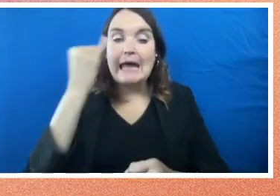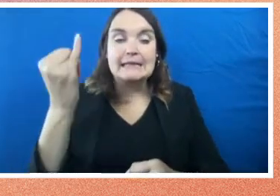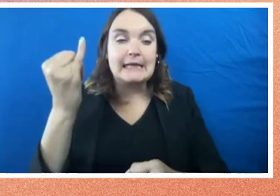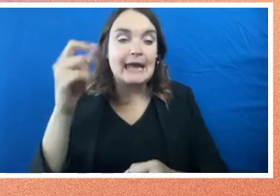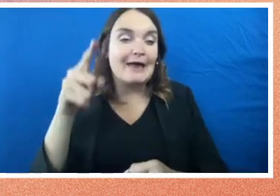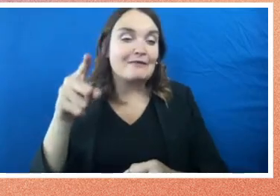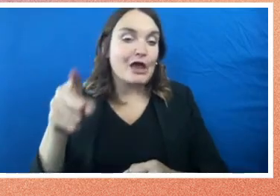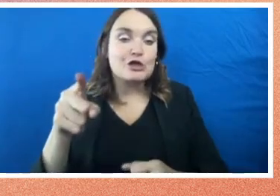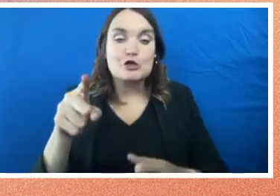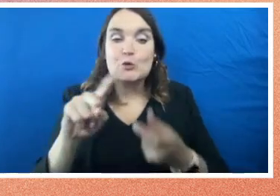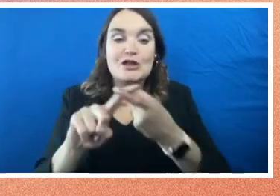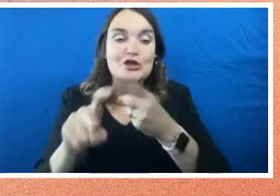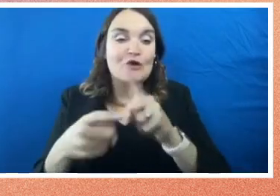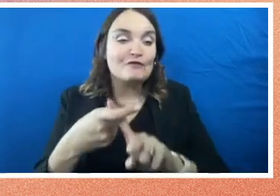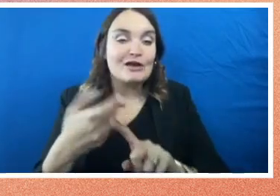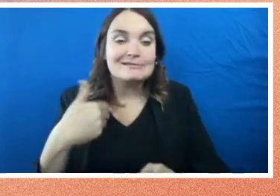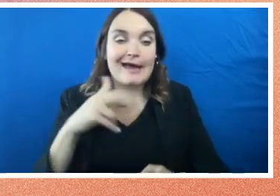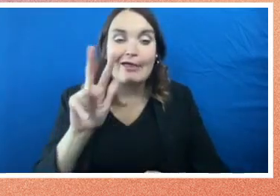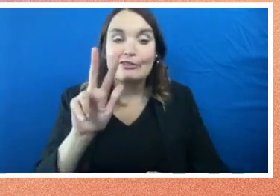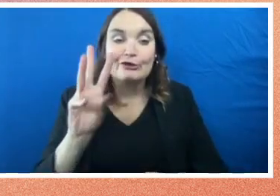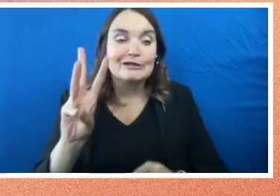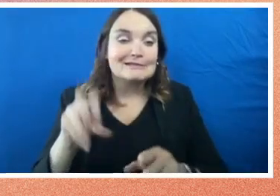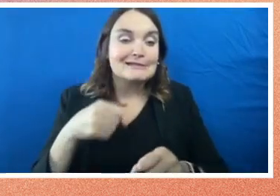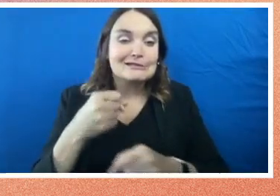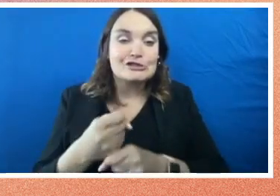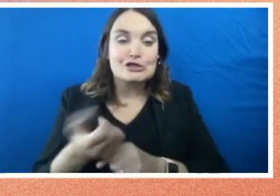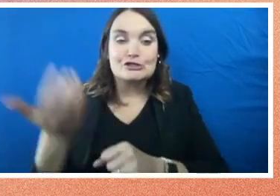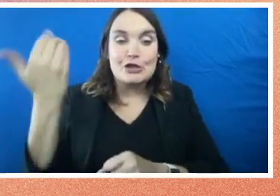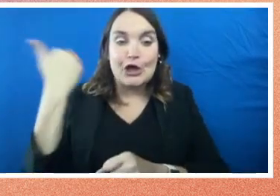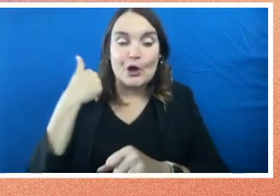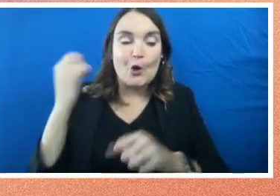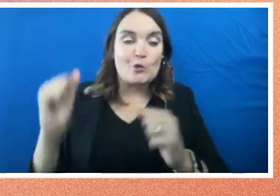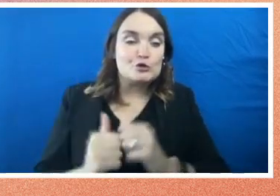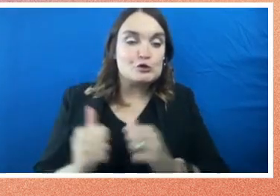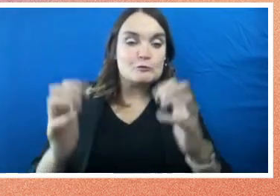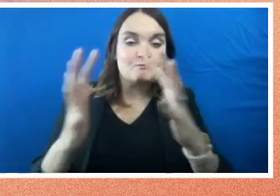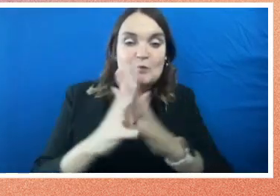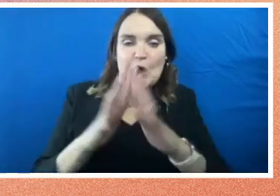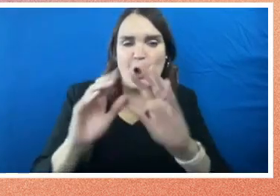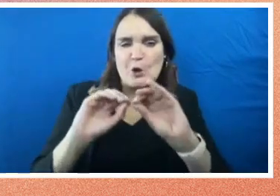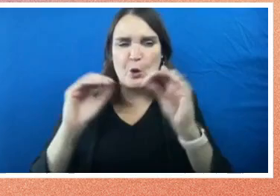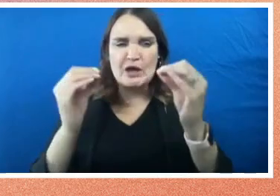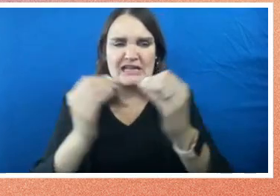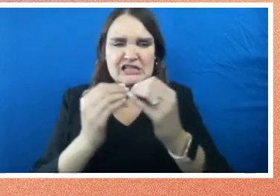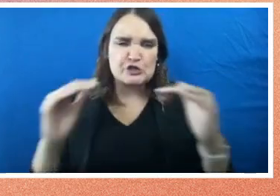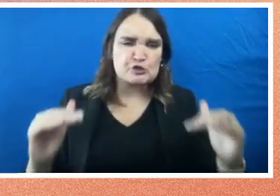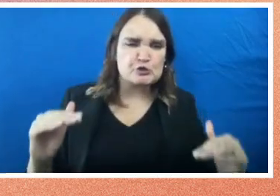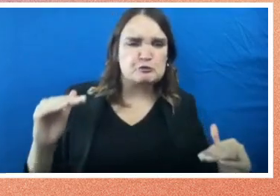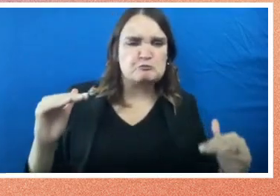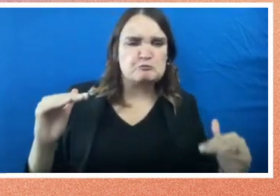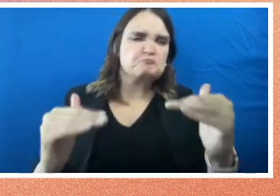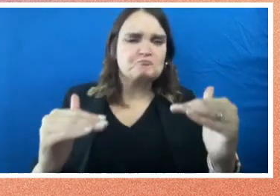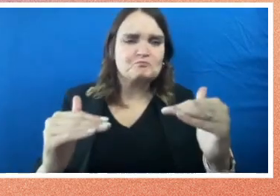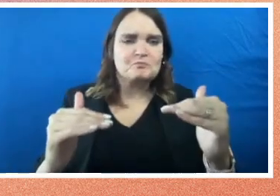had 36 years ago to create an organization to level the playing field for women in politics,